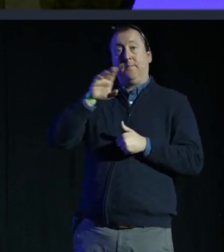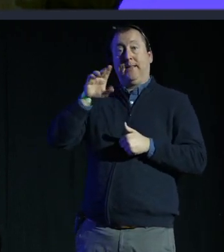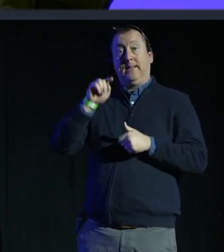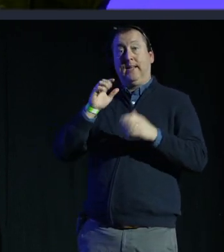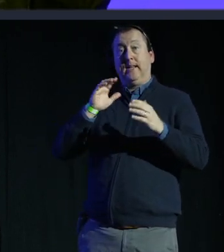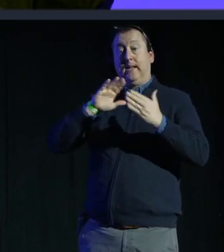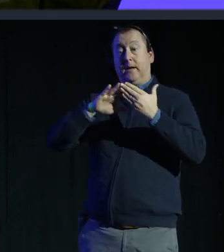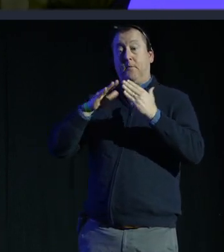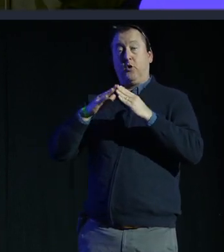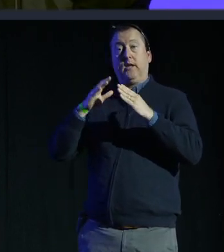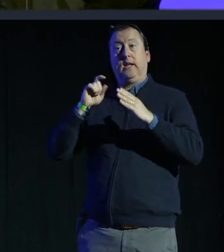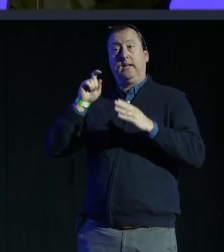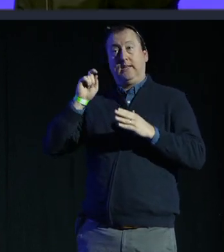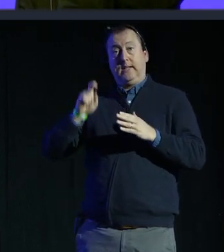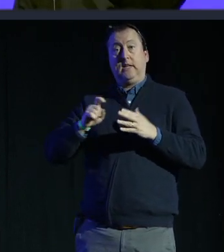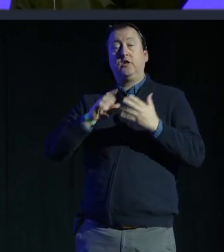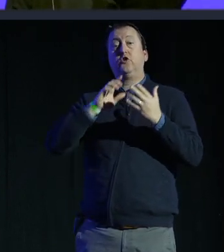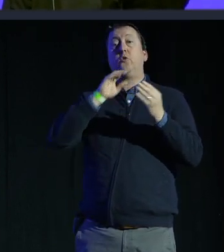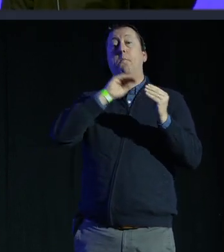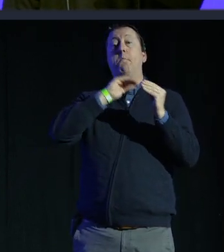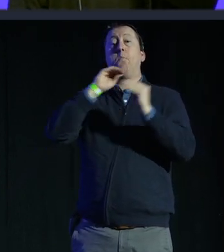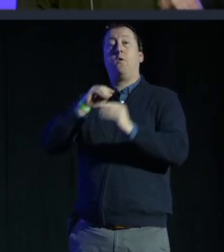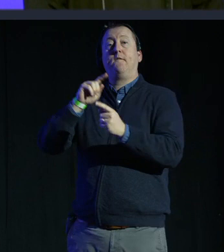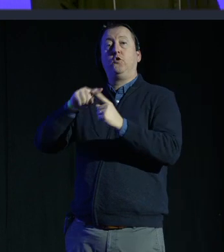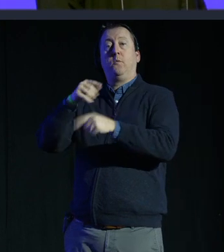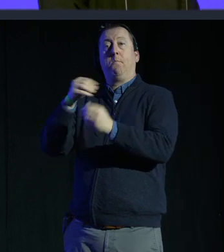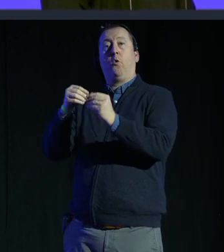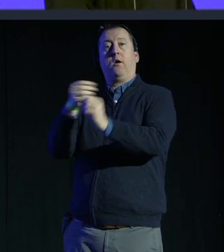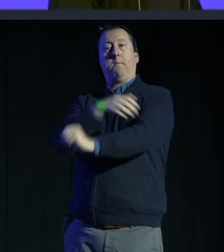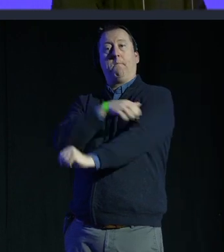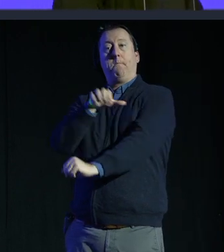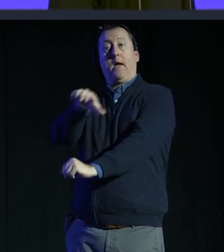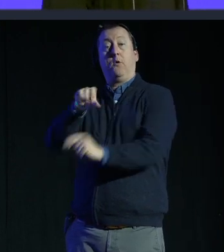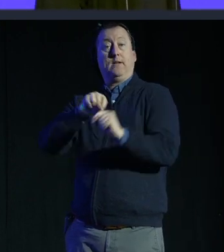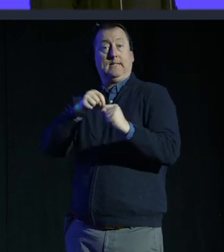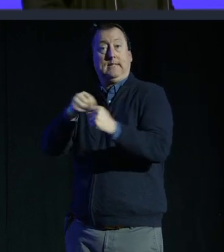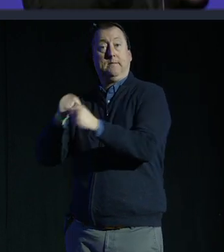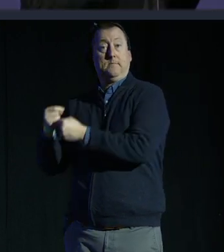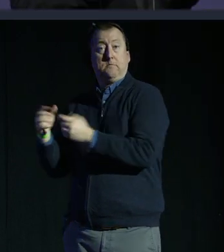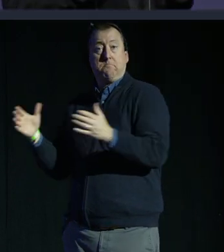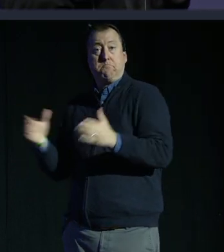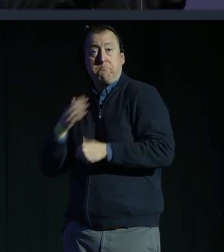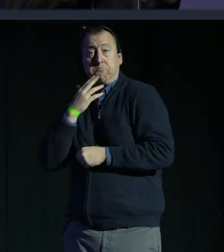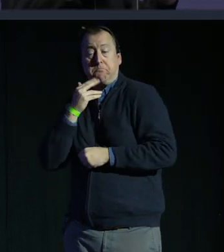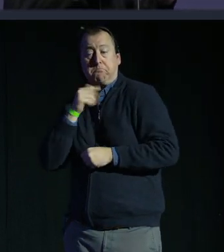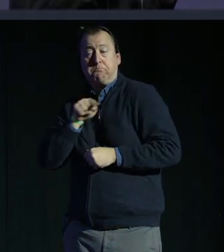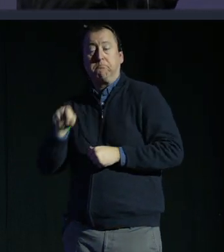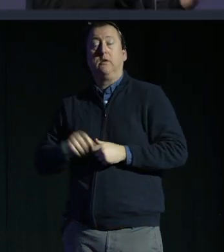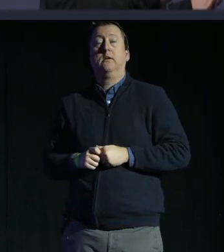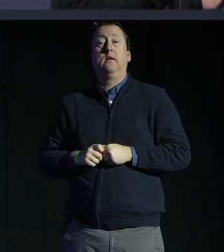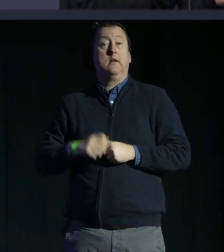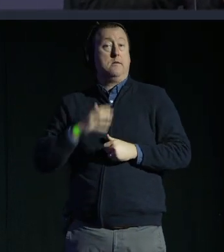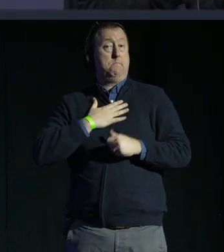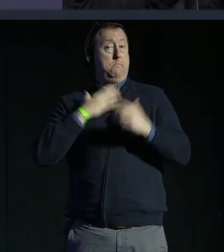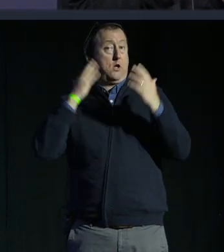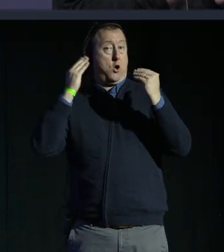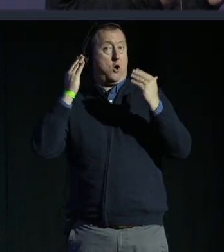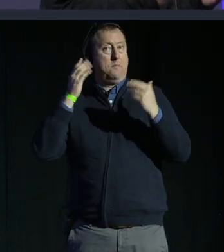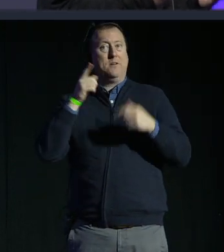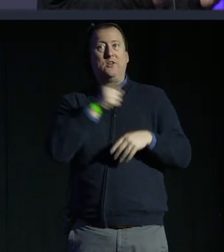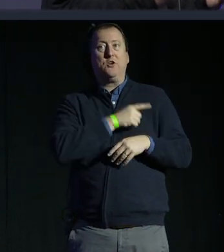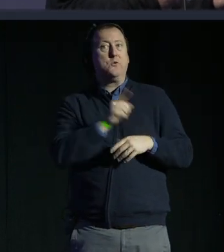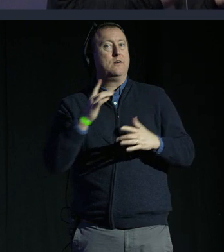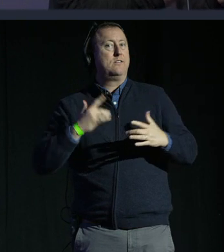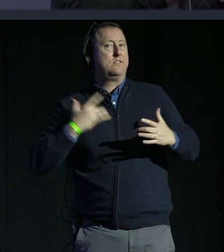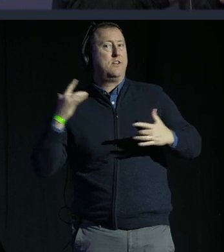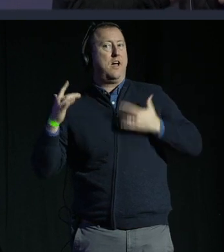move towards distributed, empowered teams. My hope is that you're as excited about this